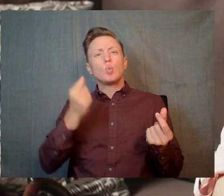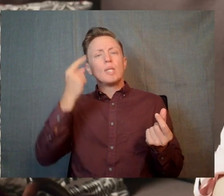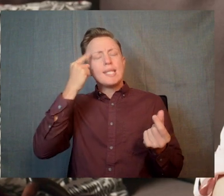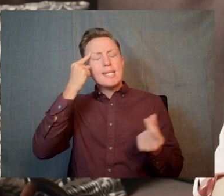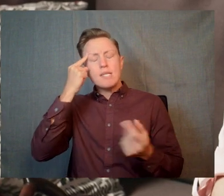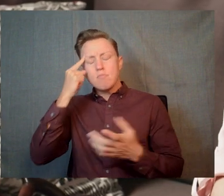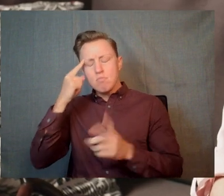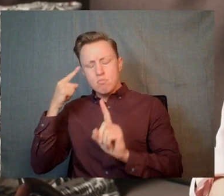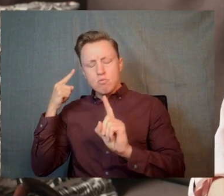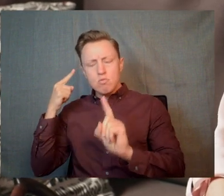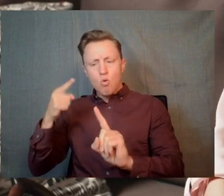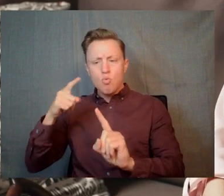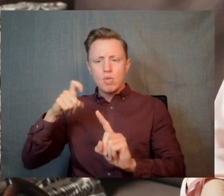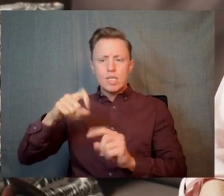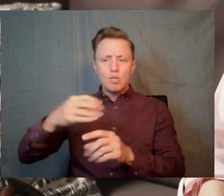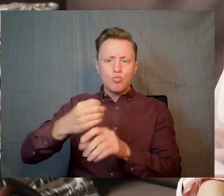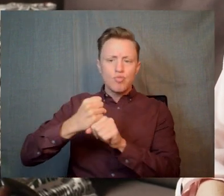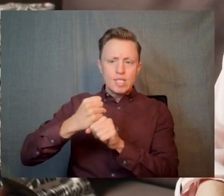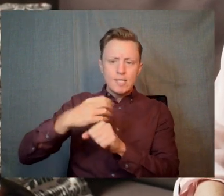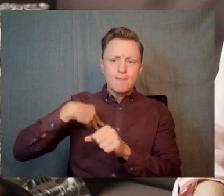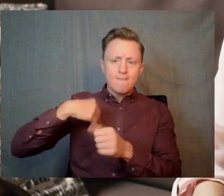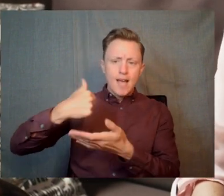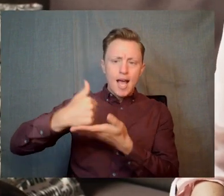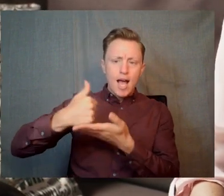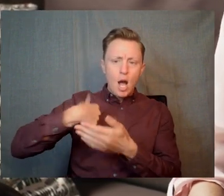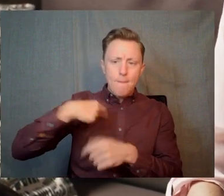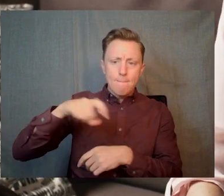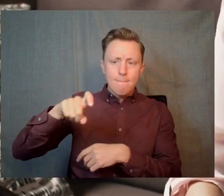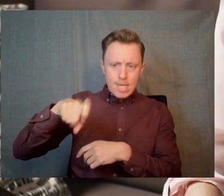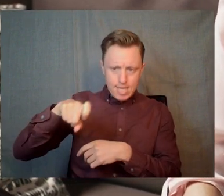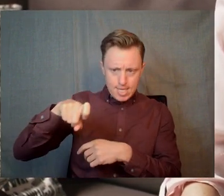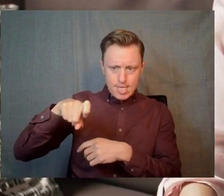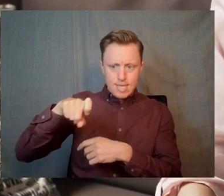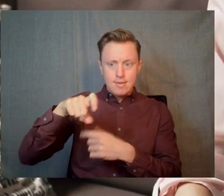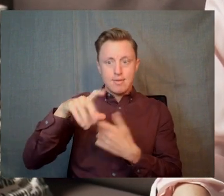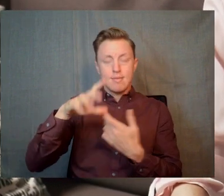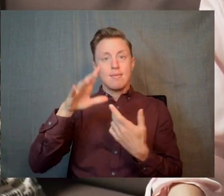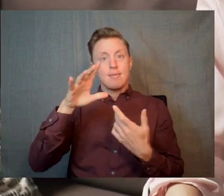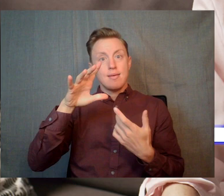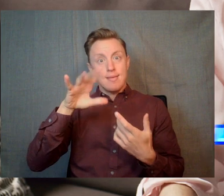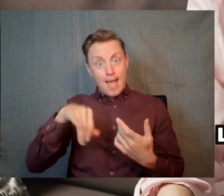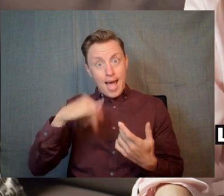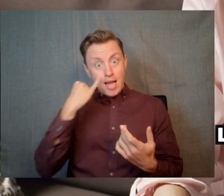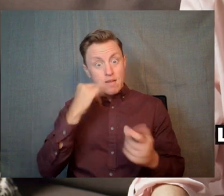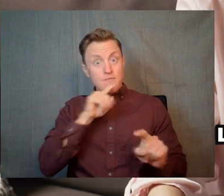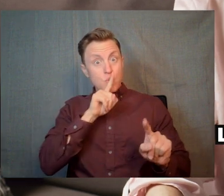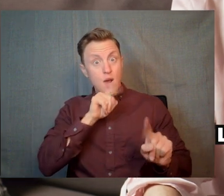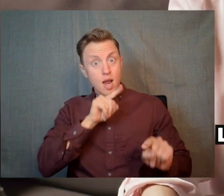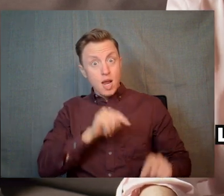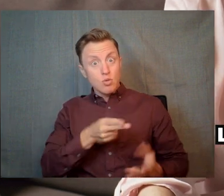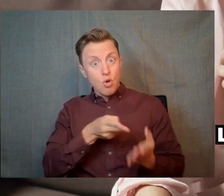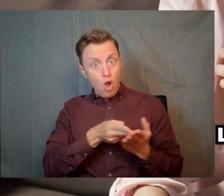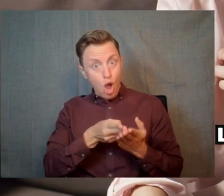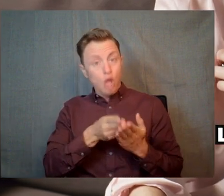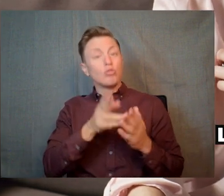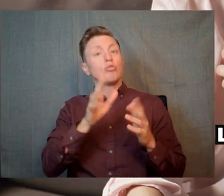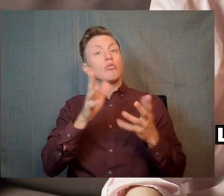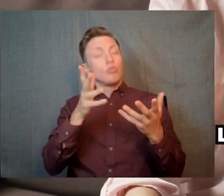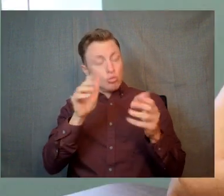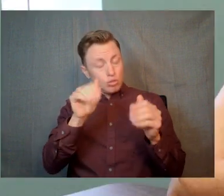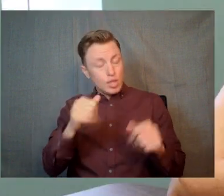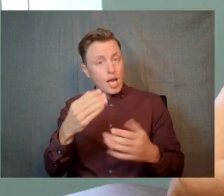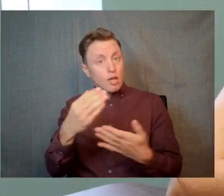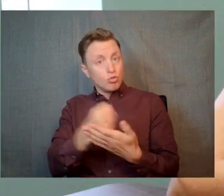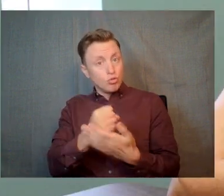to get the help you need, which is exactly what can happen if you get